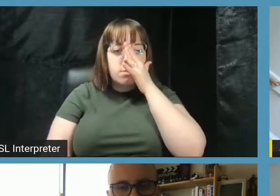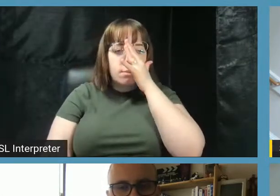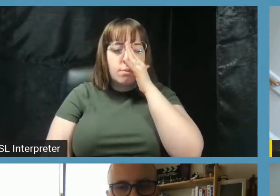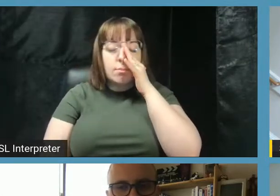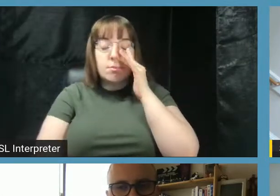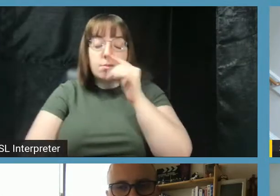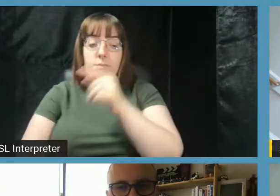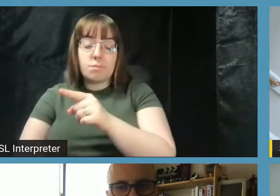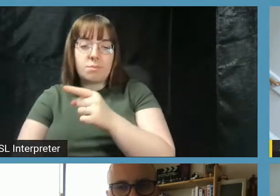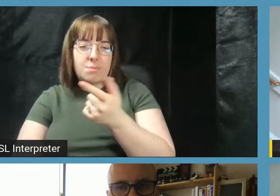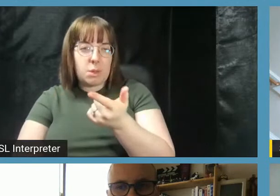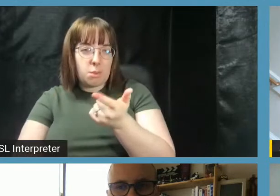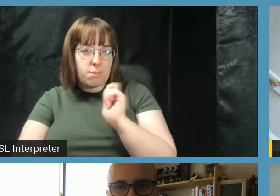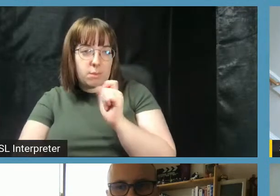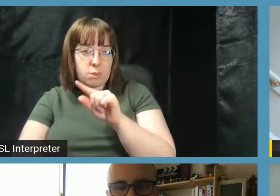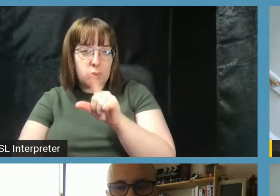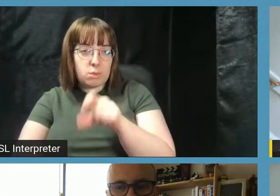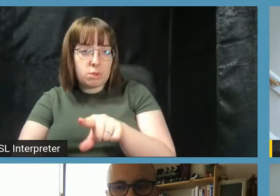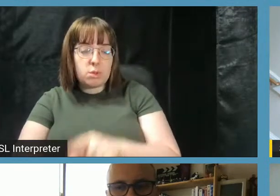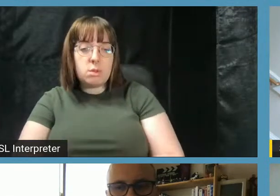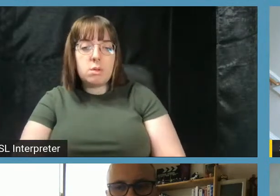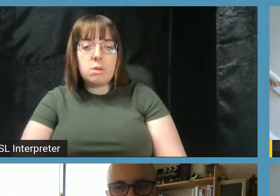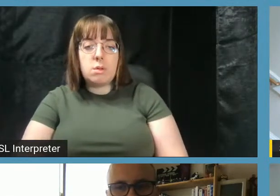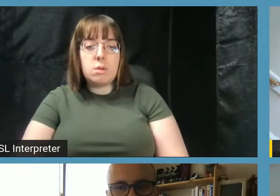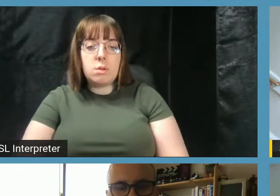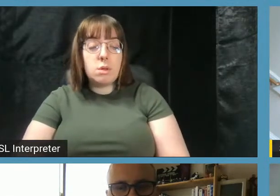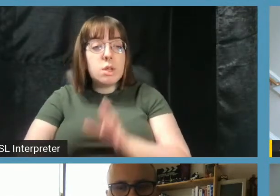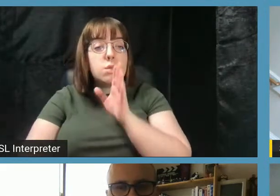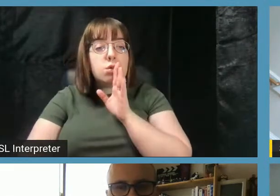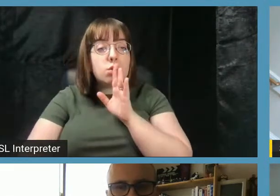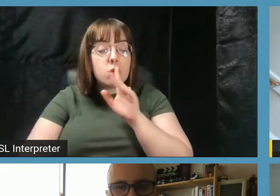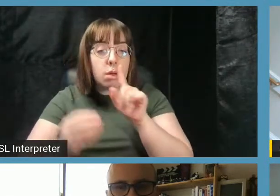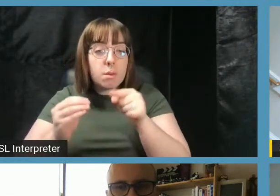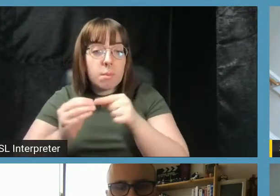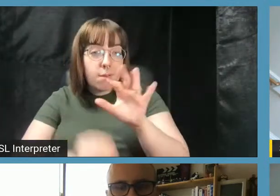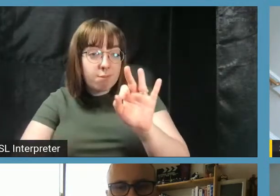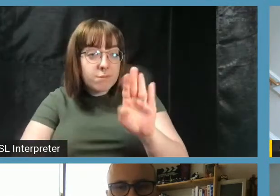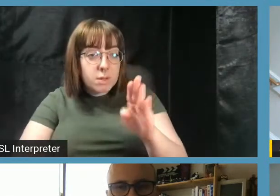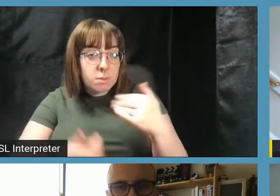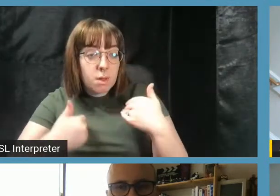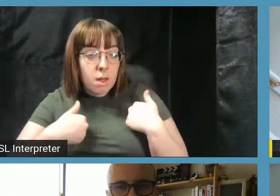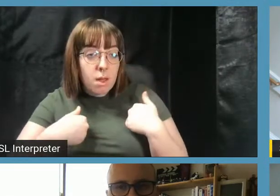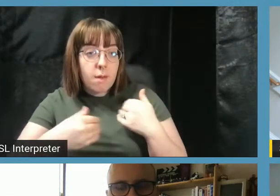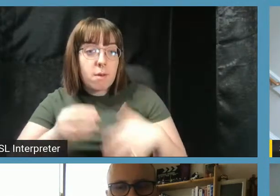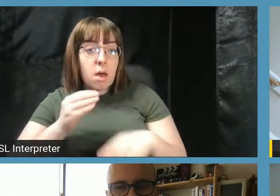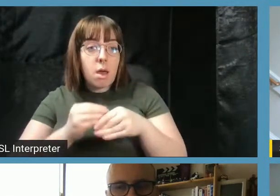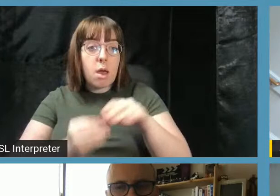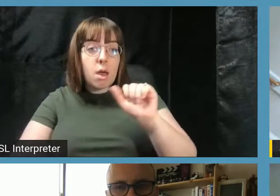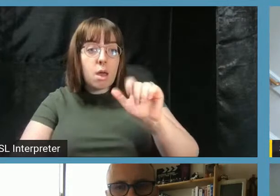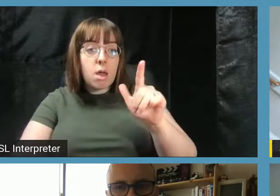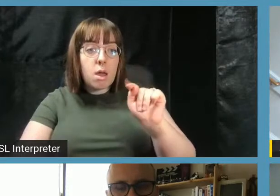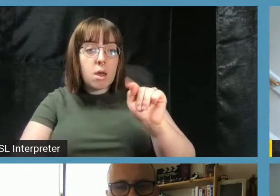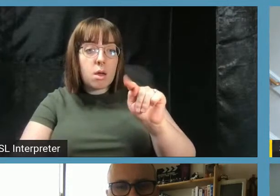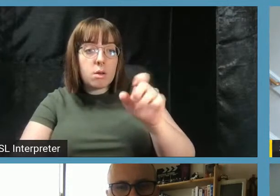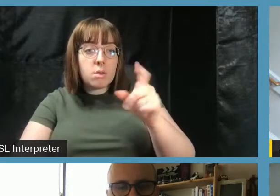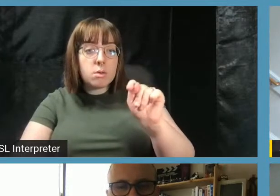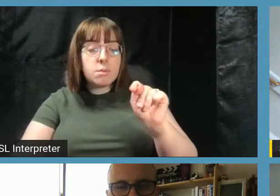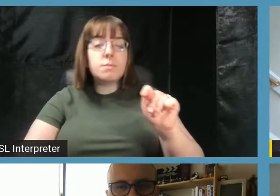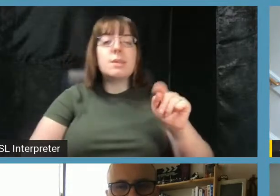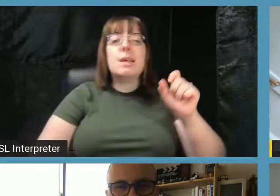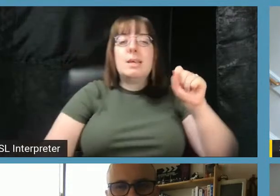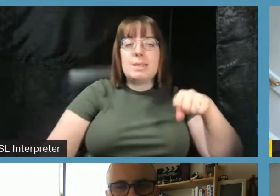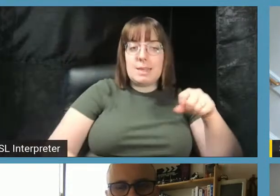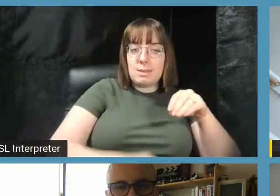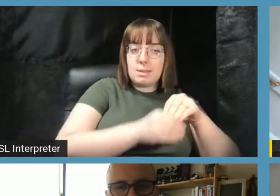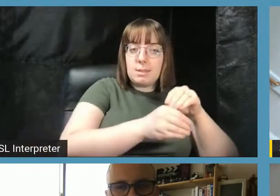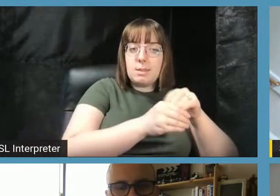another quick one. Did you talk about, does Facebook have a place to add alt text? They do in